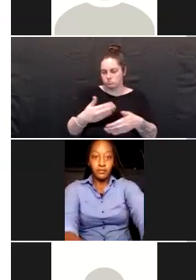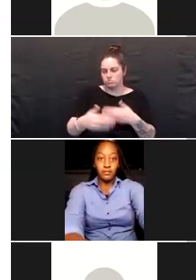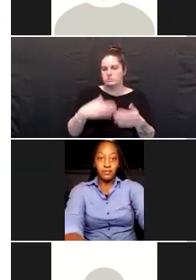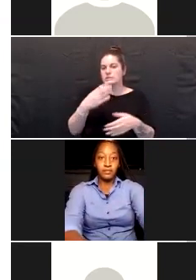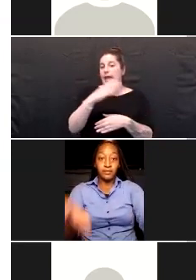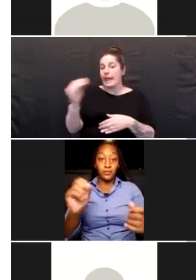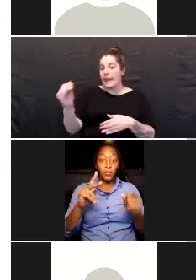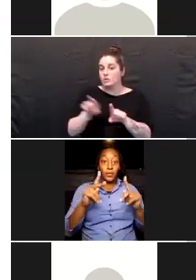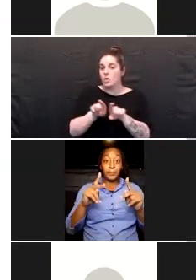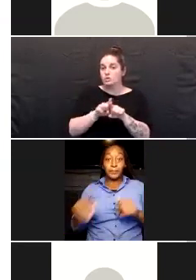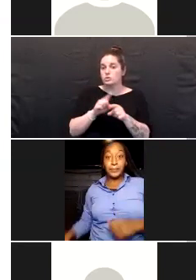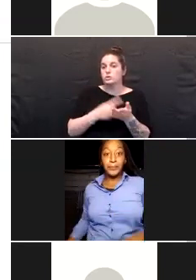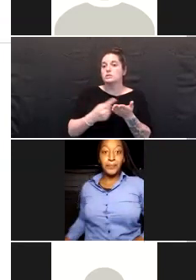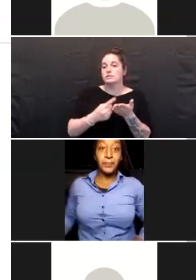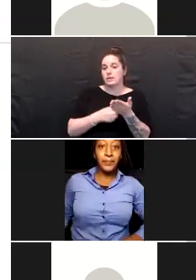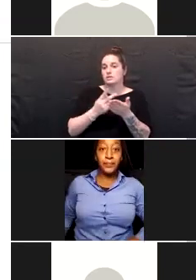Okay.